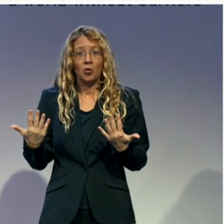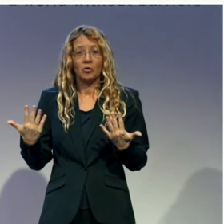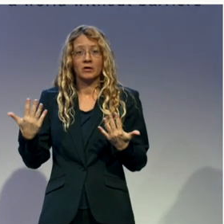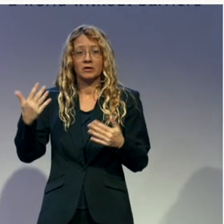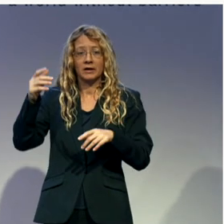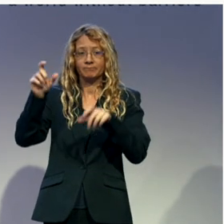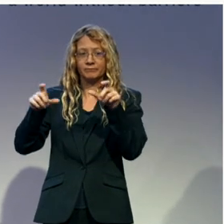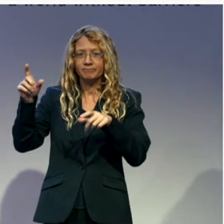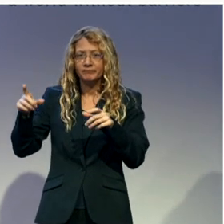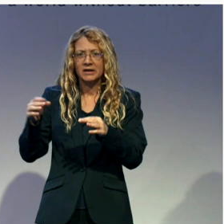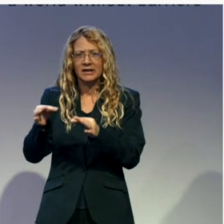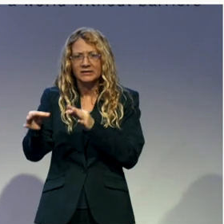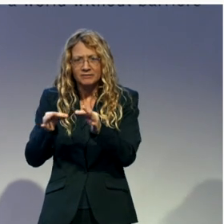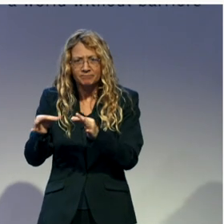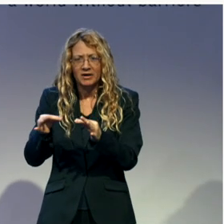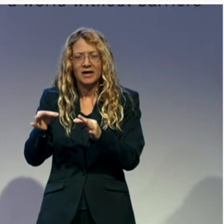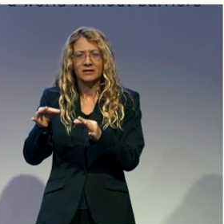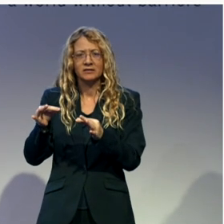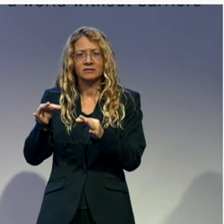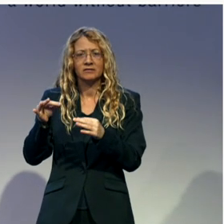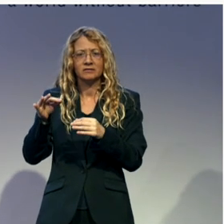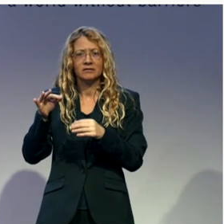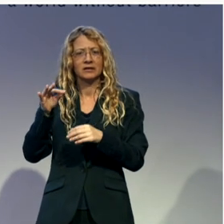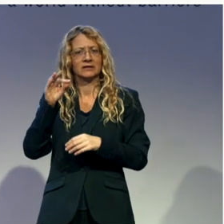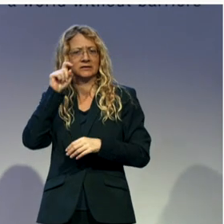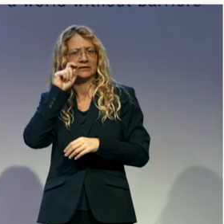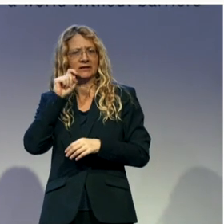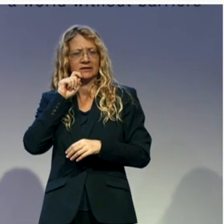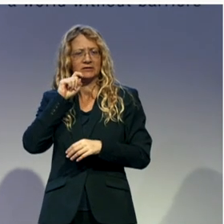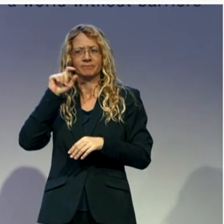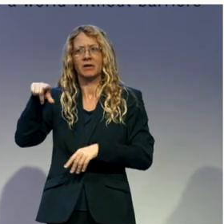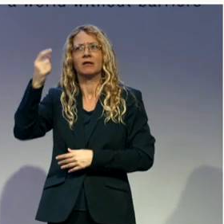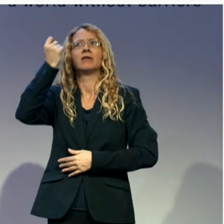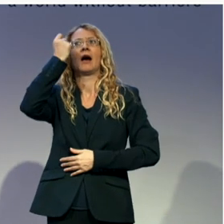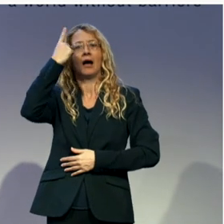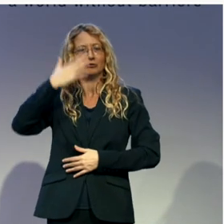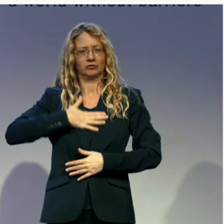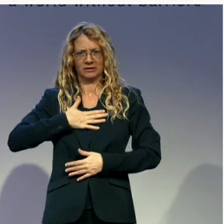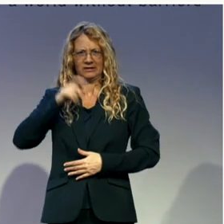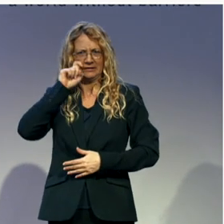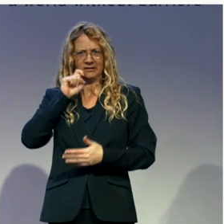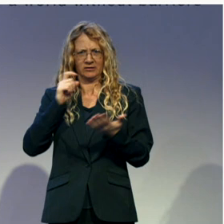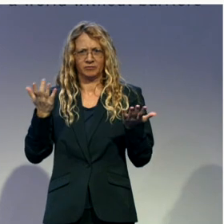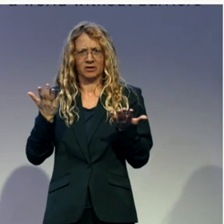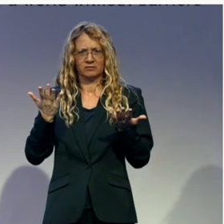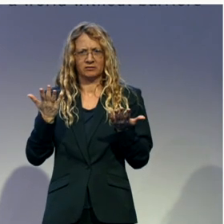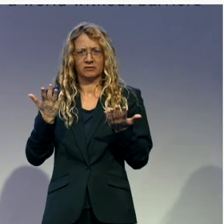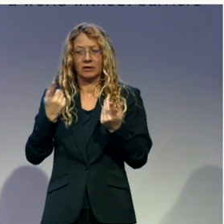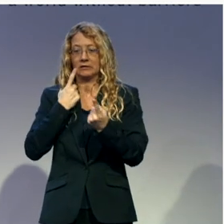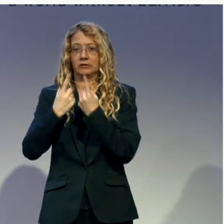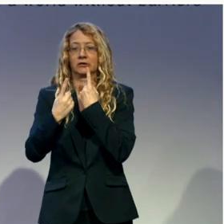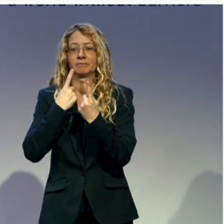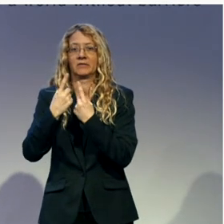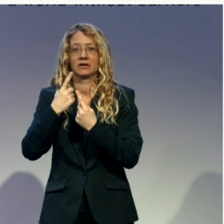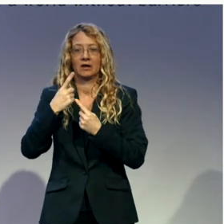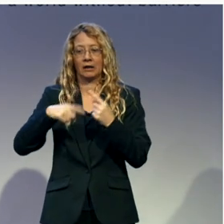And they do that by talking about sex and having conversations and